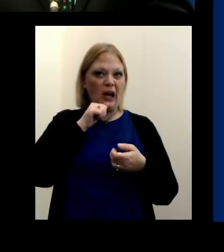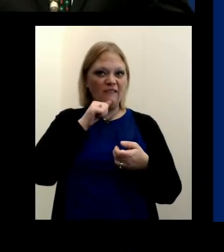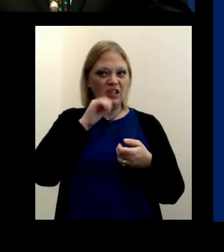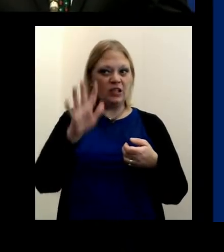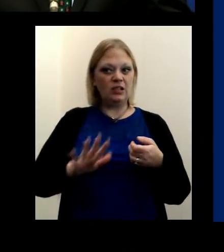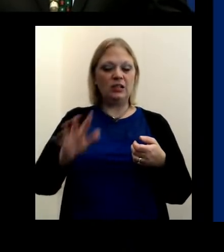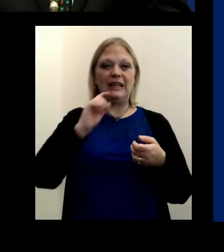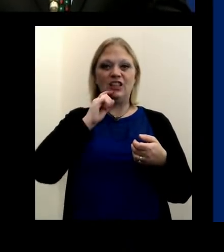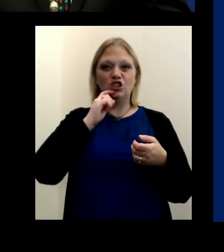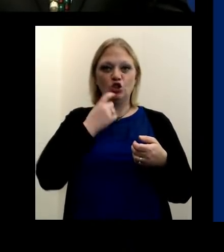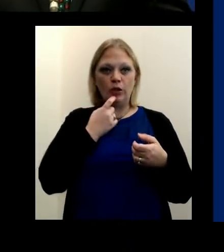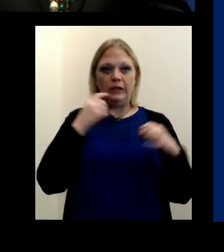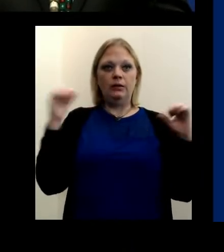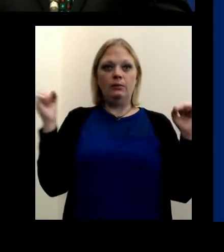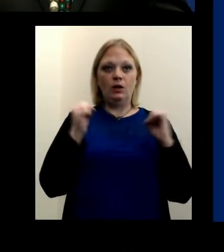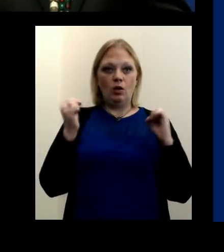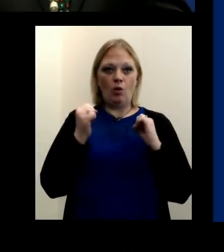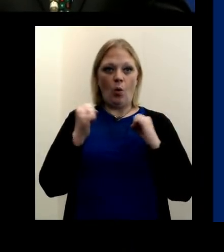and extreme